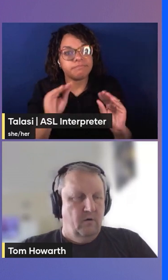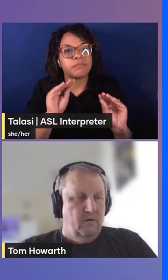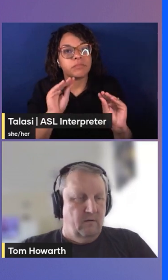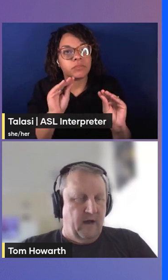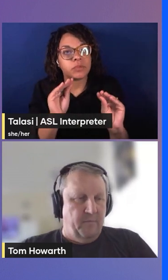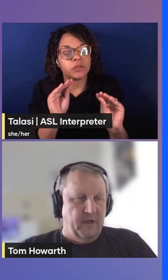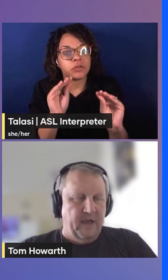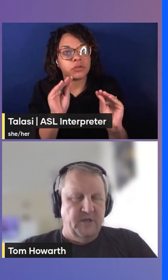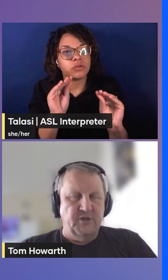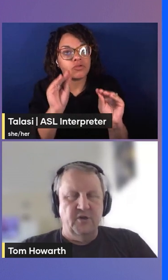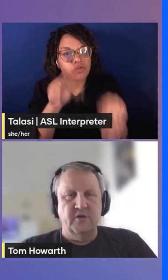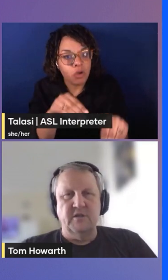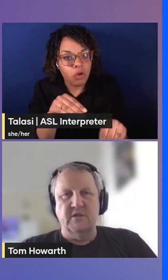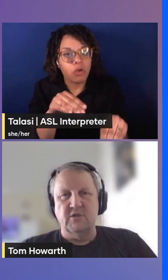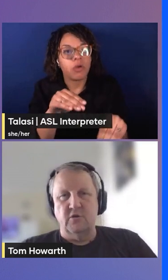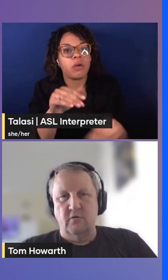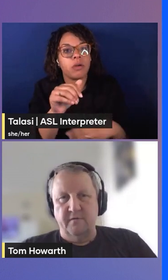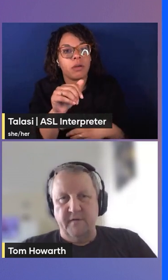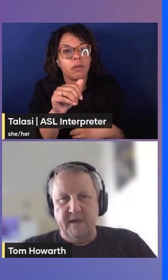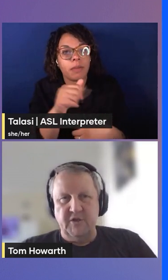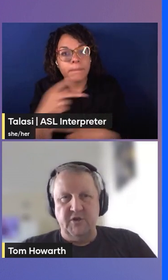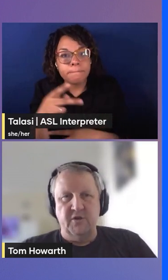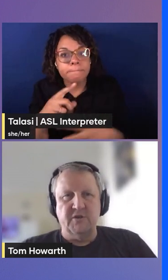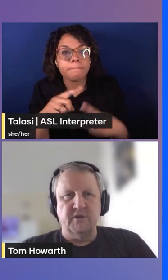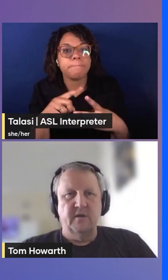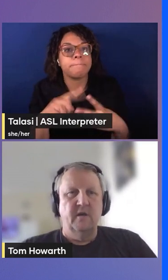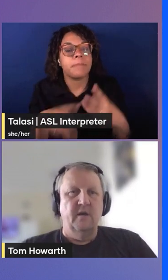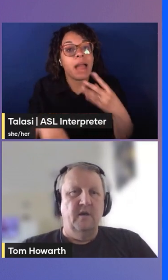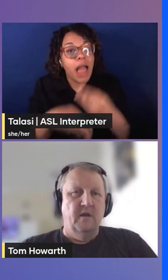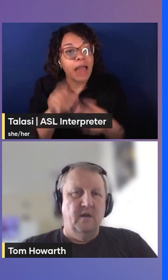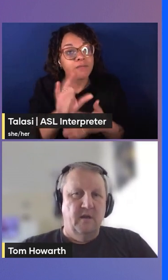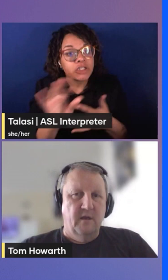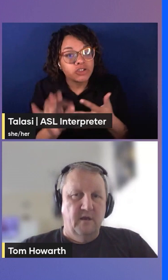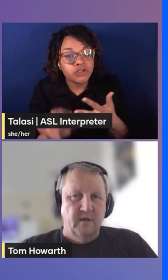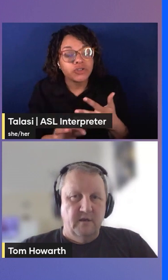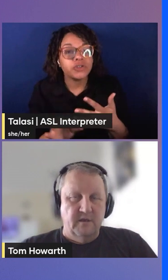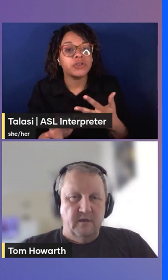your applications, install features,